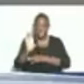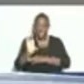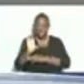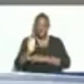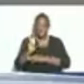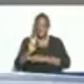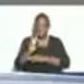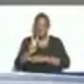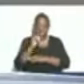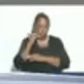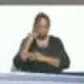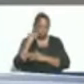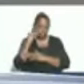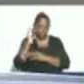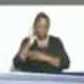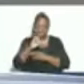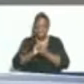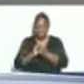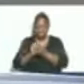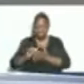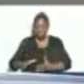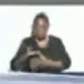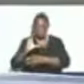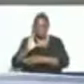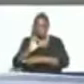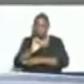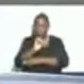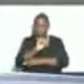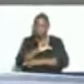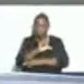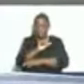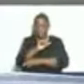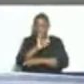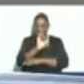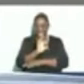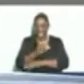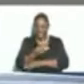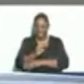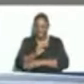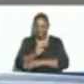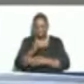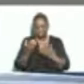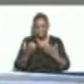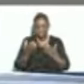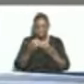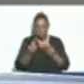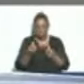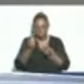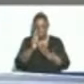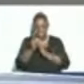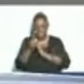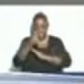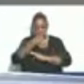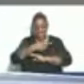162 homes are set to come down in the Cool Acres and All Saints Way shantytowns in just a matter of days as